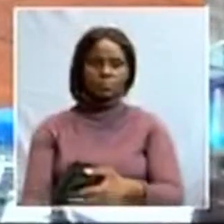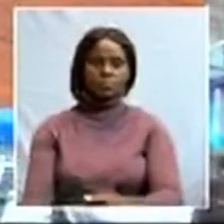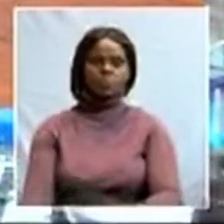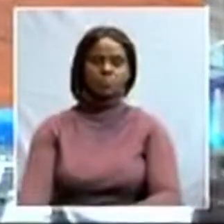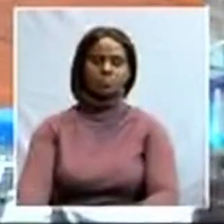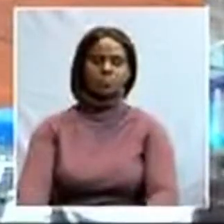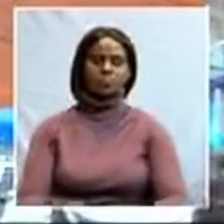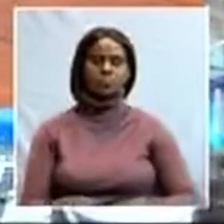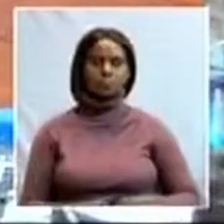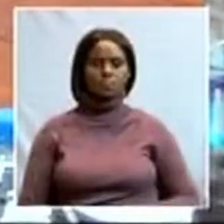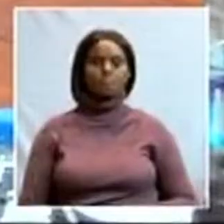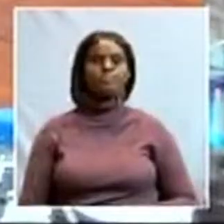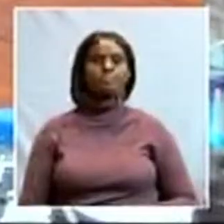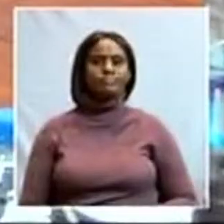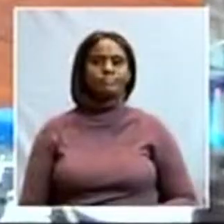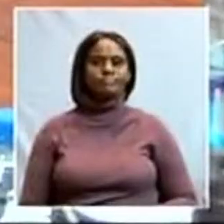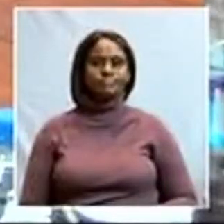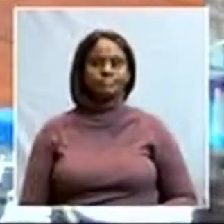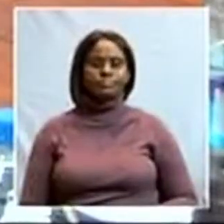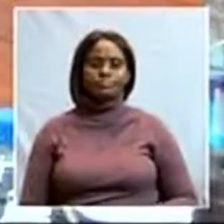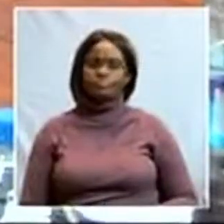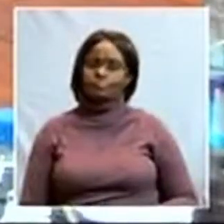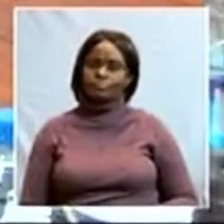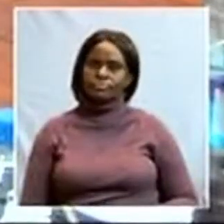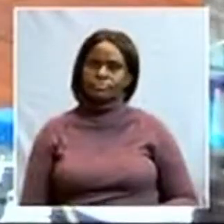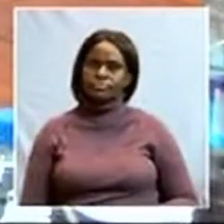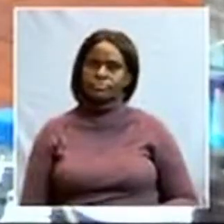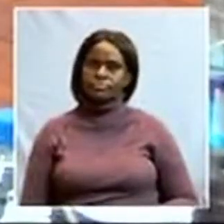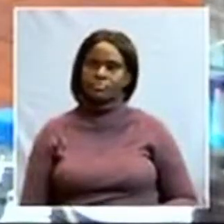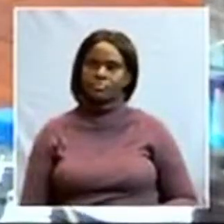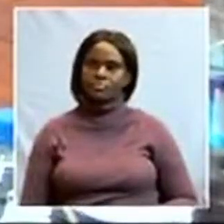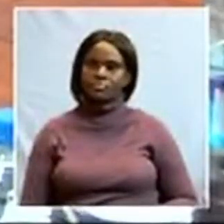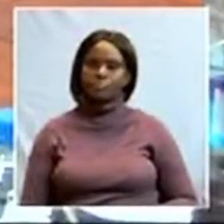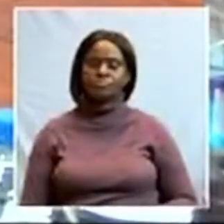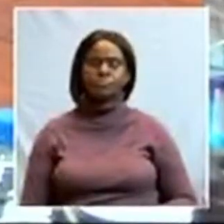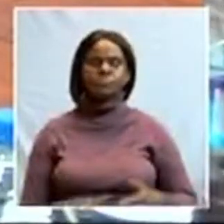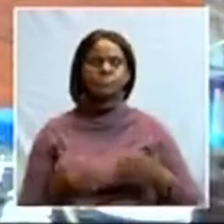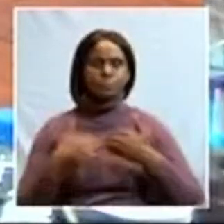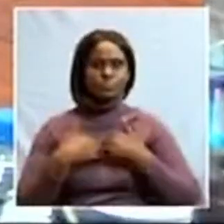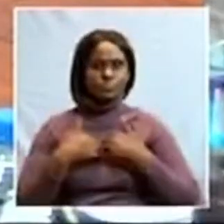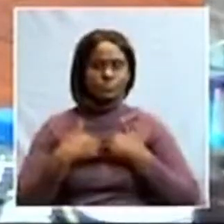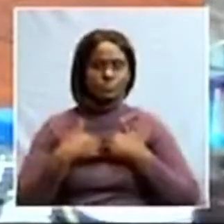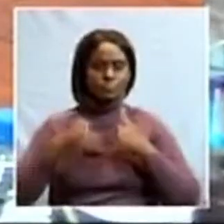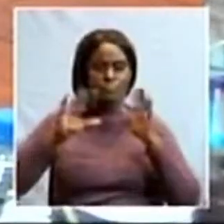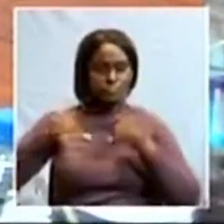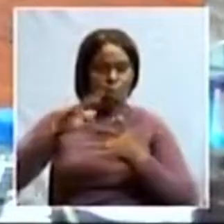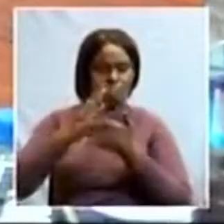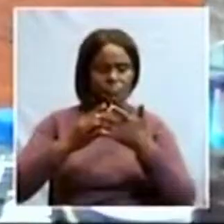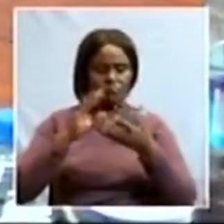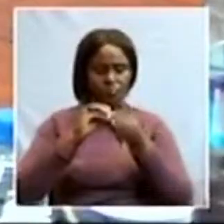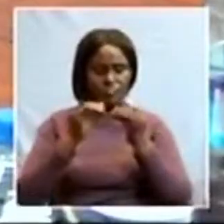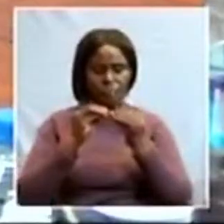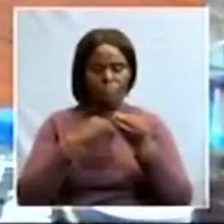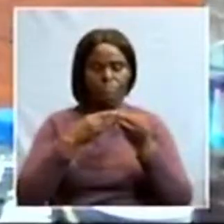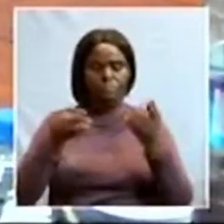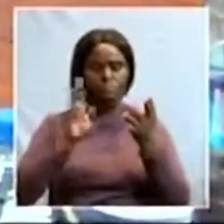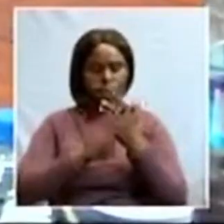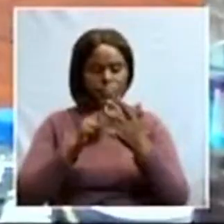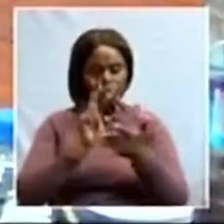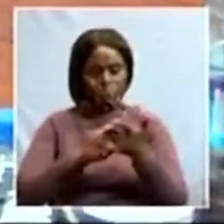Oh, sorry. Read the Chair, figures nicely. There's a we have left out some figures. Let me just read that